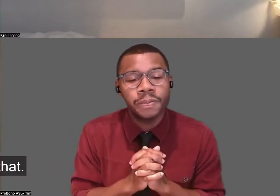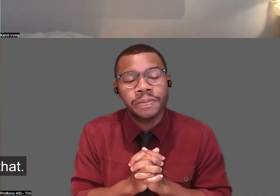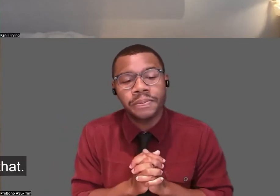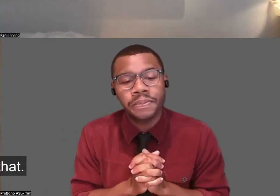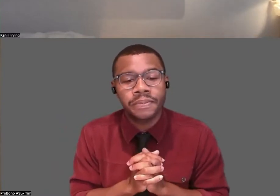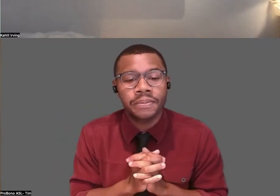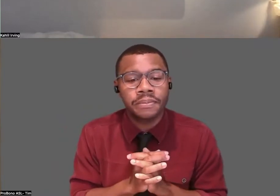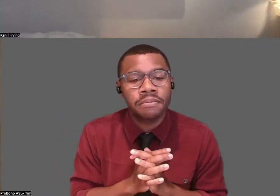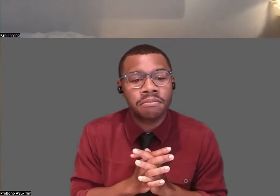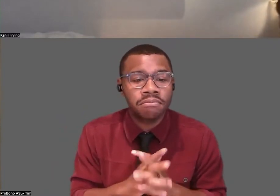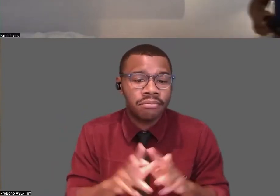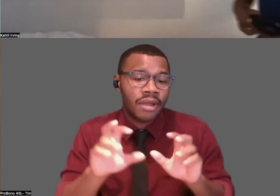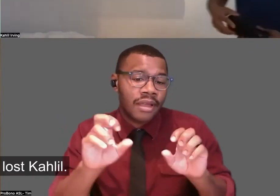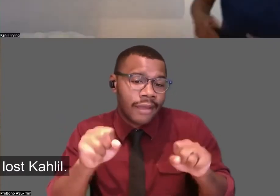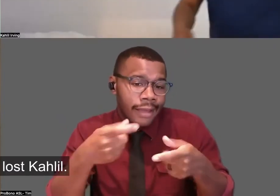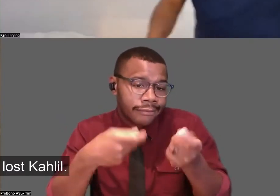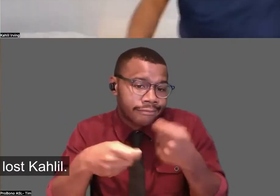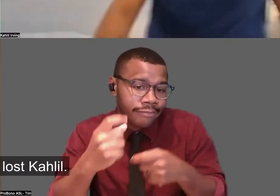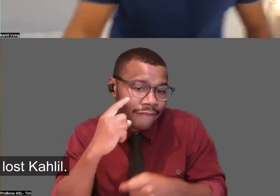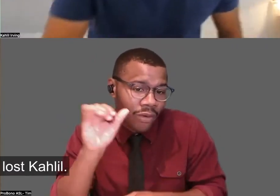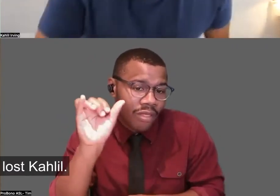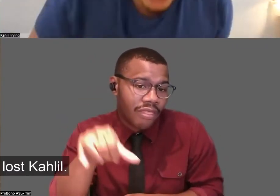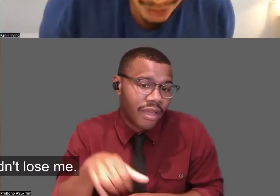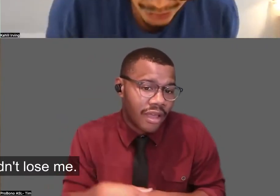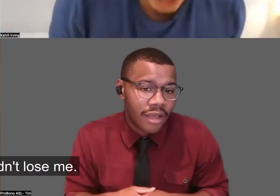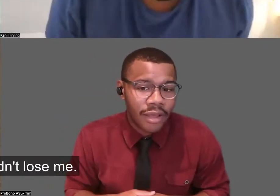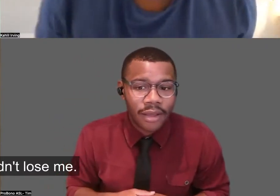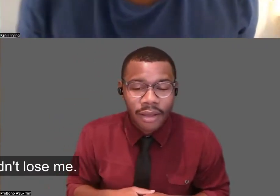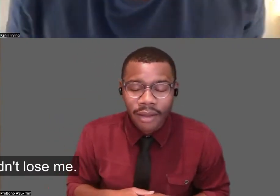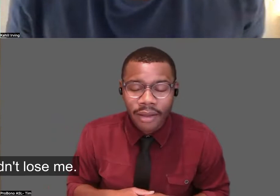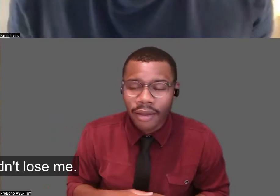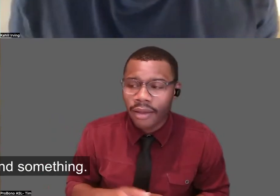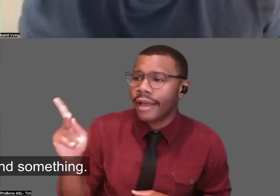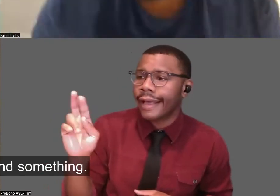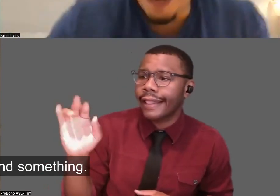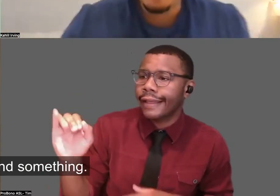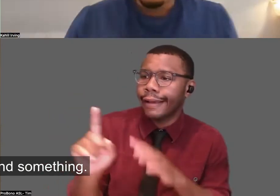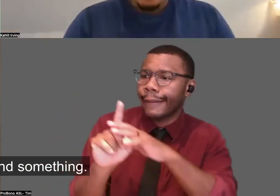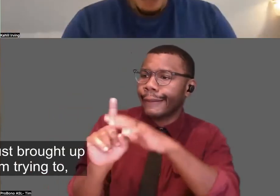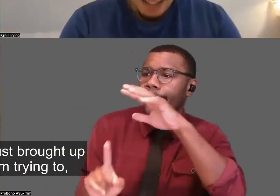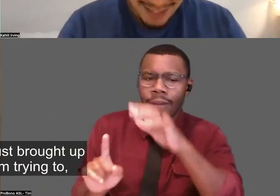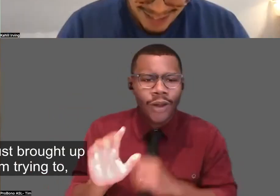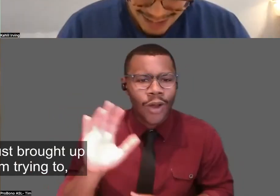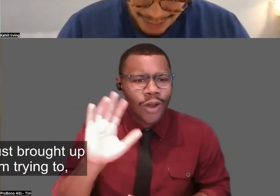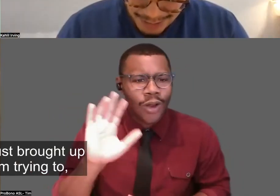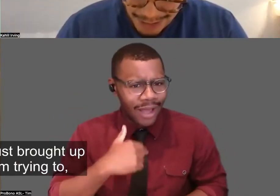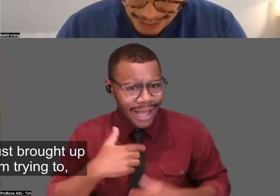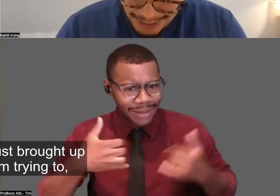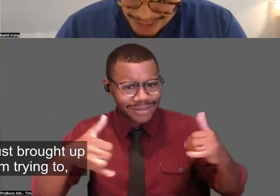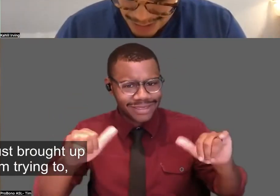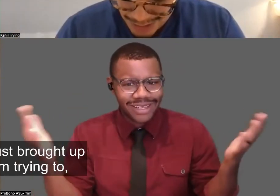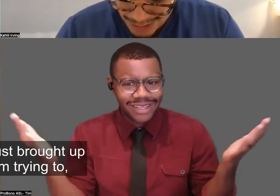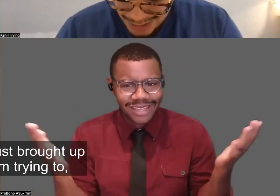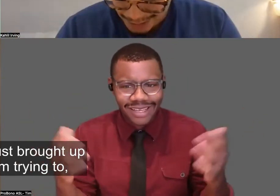for that. We have lost Kahlil. No, you didn't lose me. I'm trying to find something because she just brought up